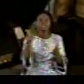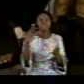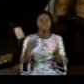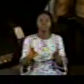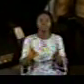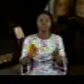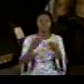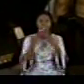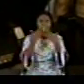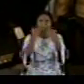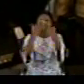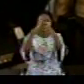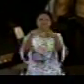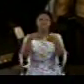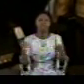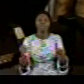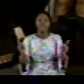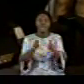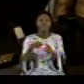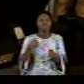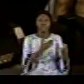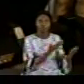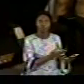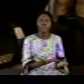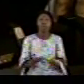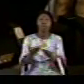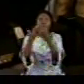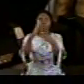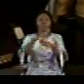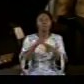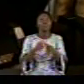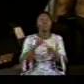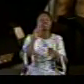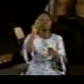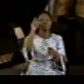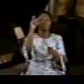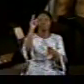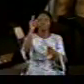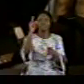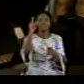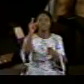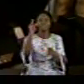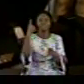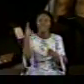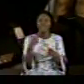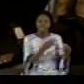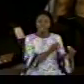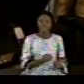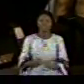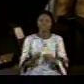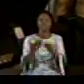sacrifices of thanksgiving. And we offer up to you the